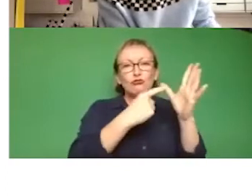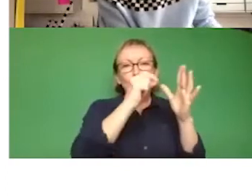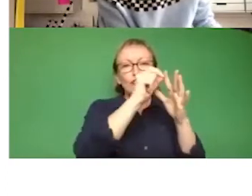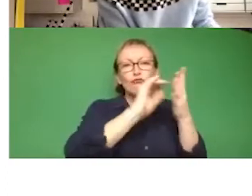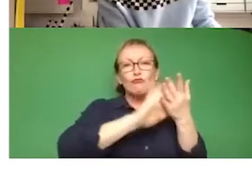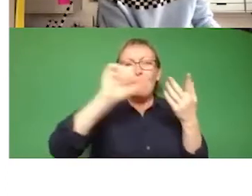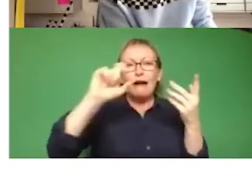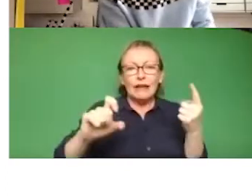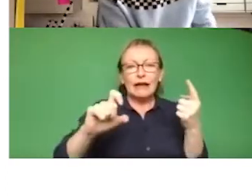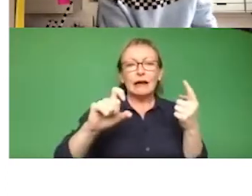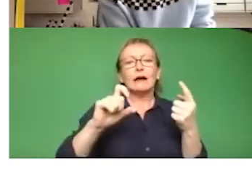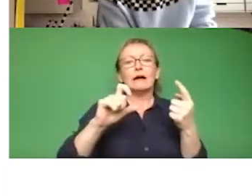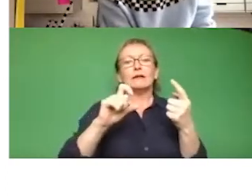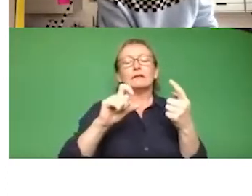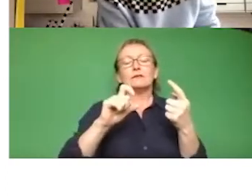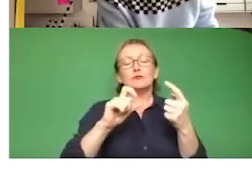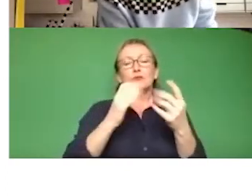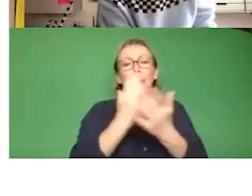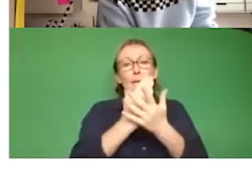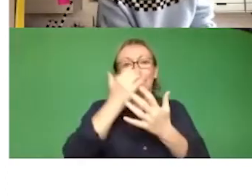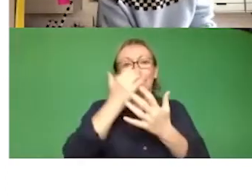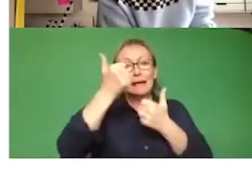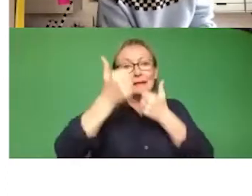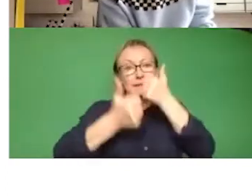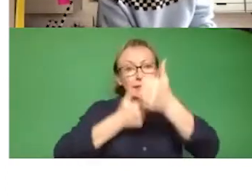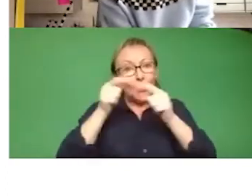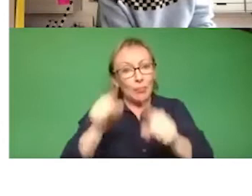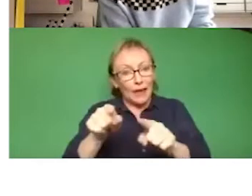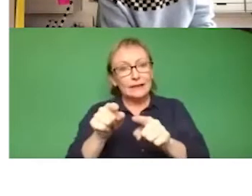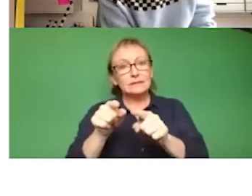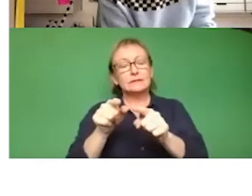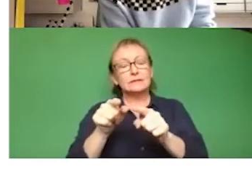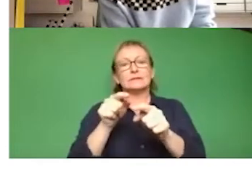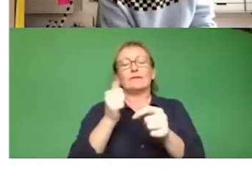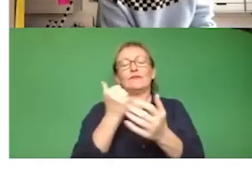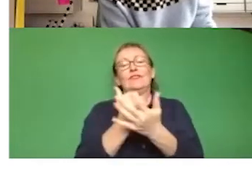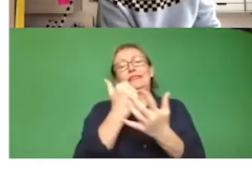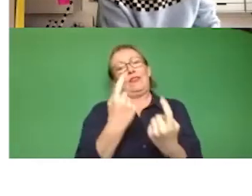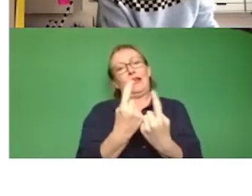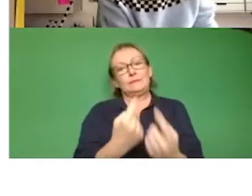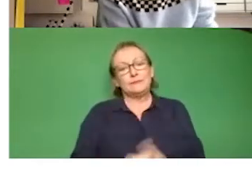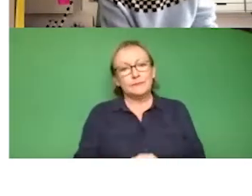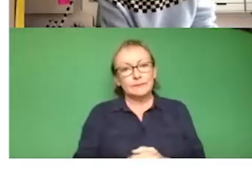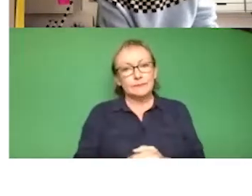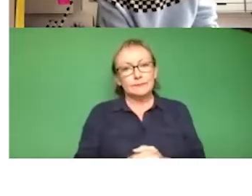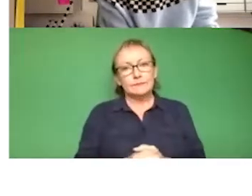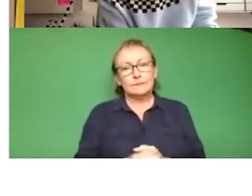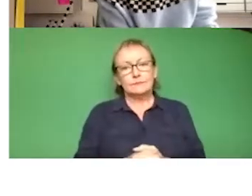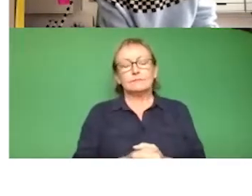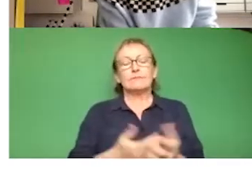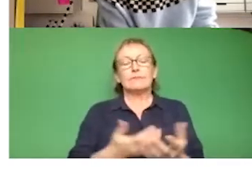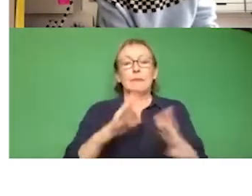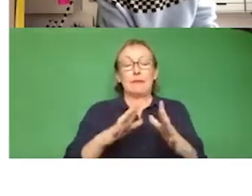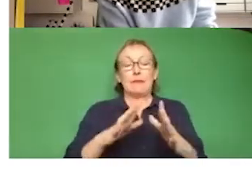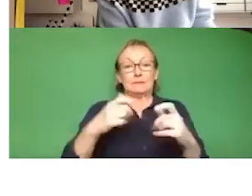really celebrate that and make it look really like a drawing, you know, was such a great thing. And so we ended up making them reversible,